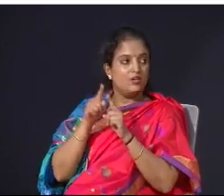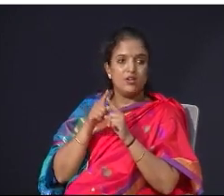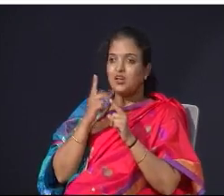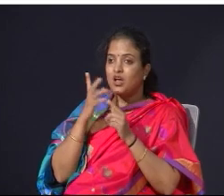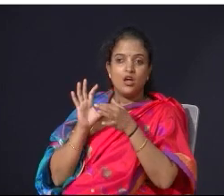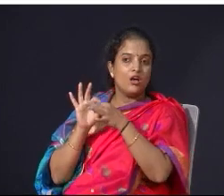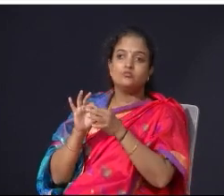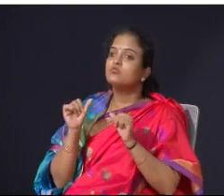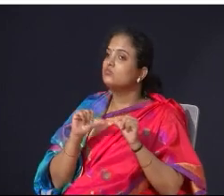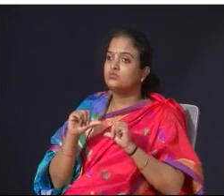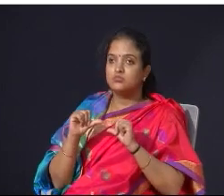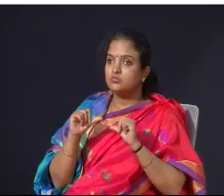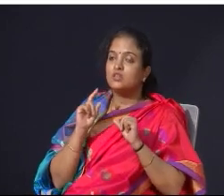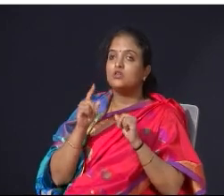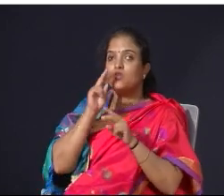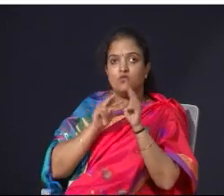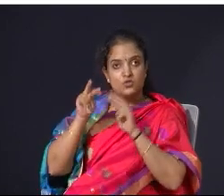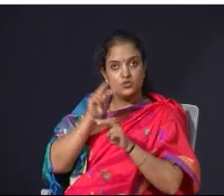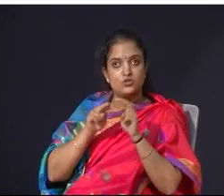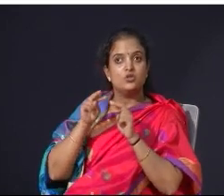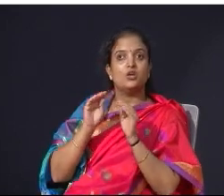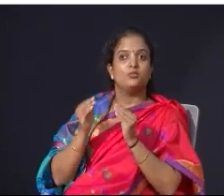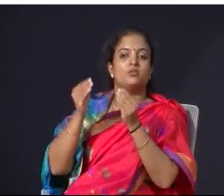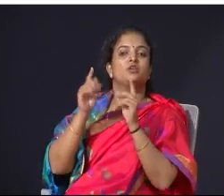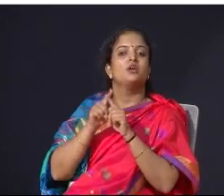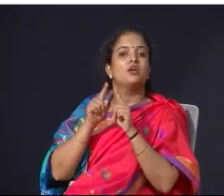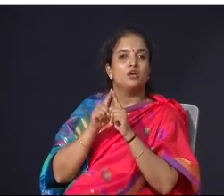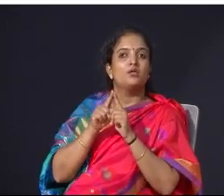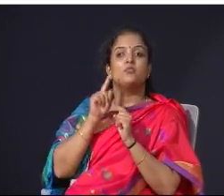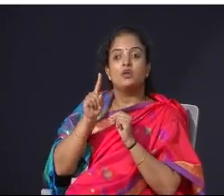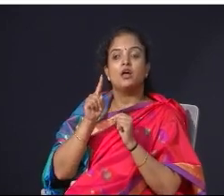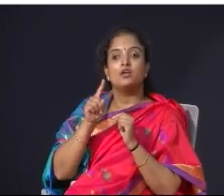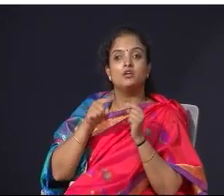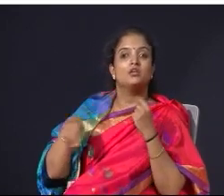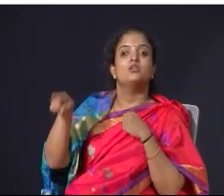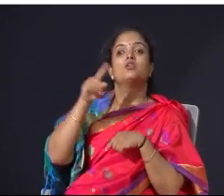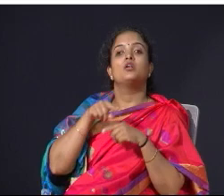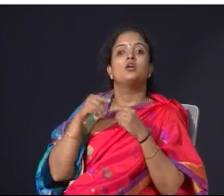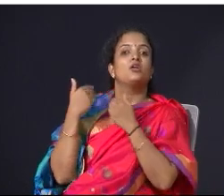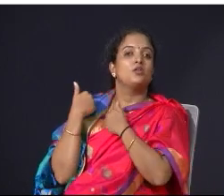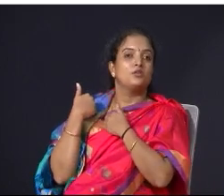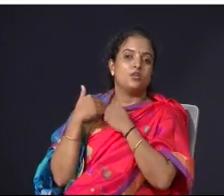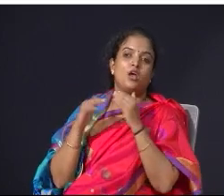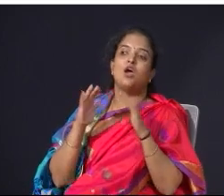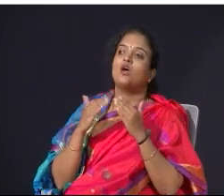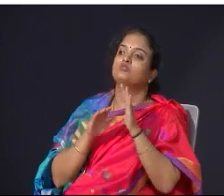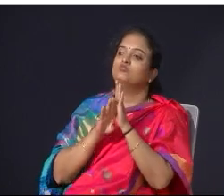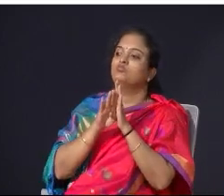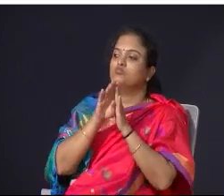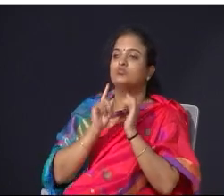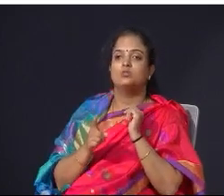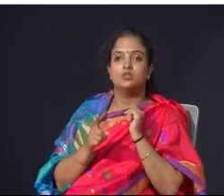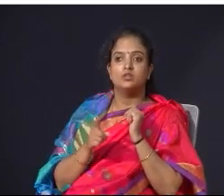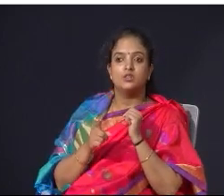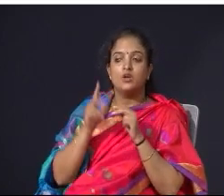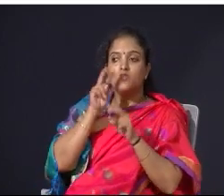going to work. So visual efficiency is training the vision, but taking into account all those 4 factors which we started with.